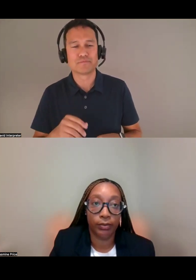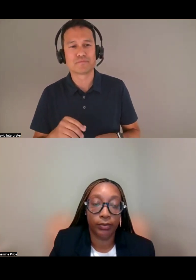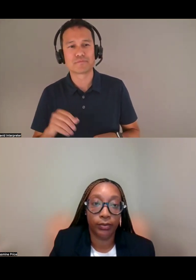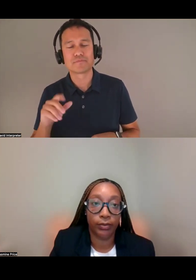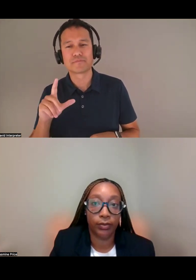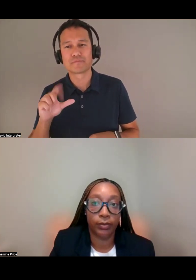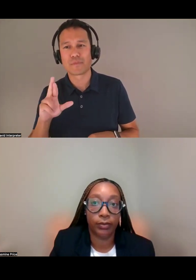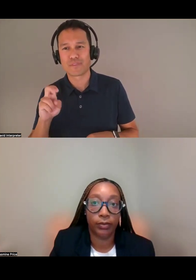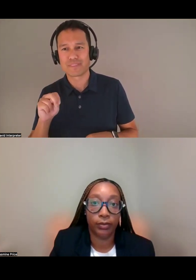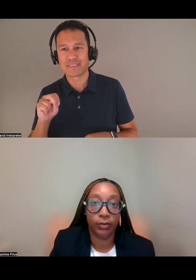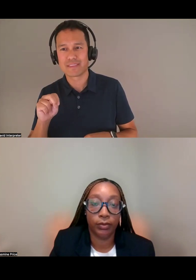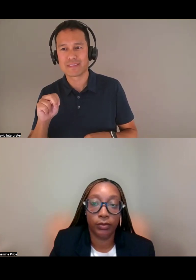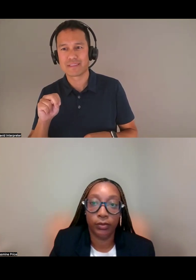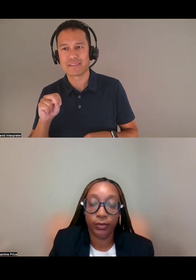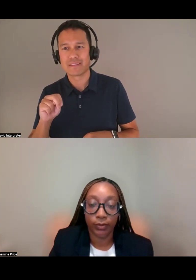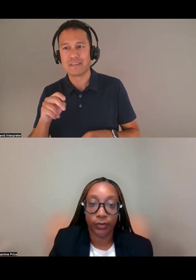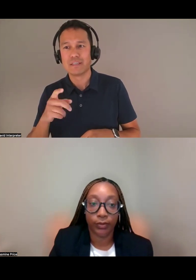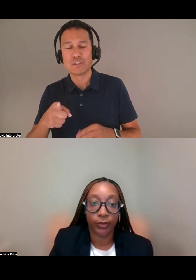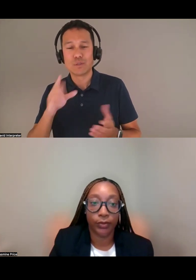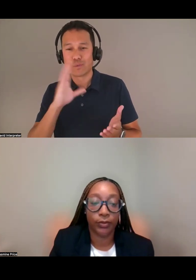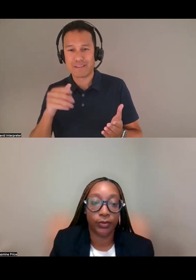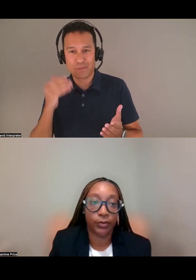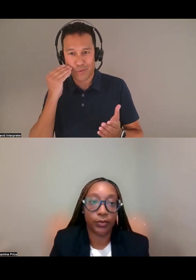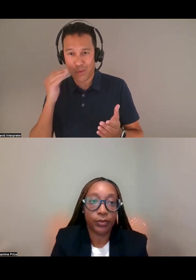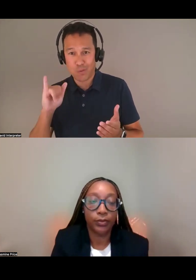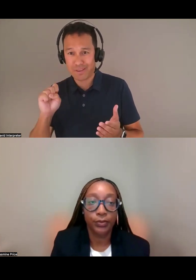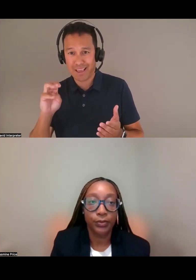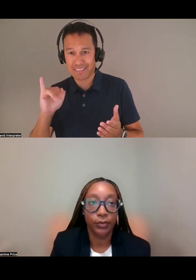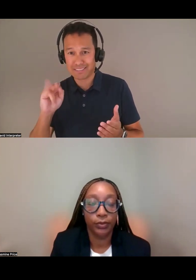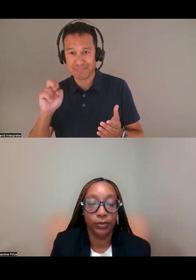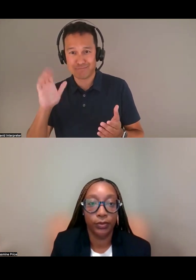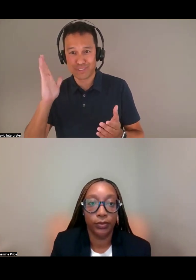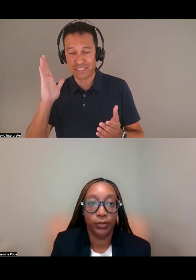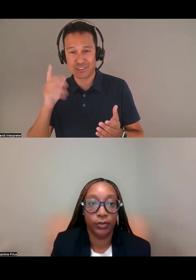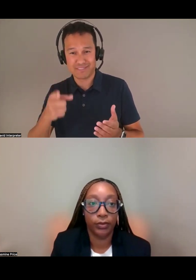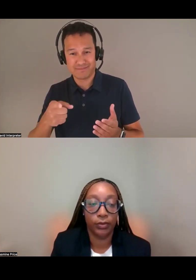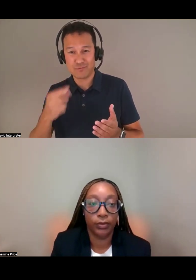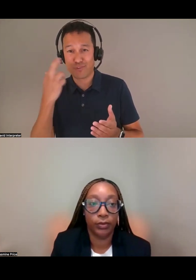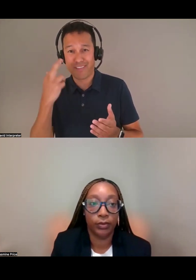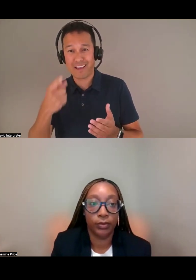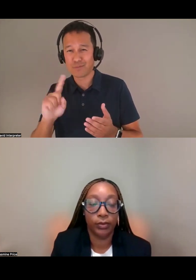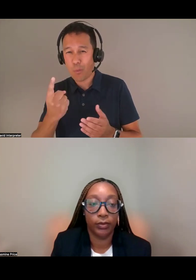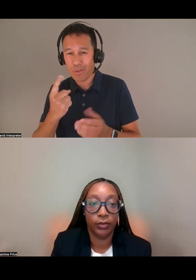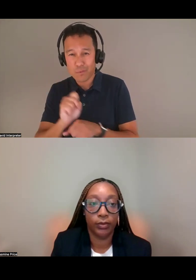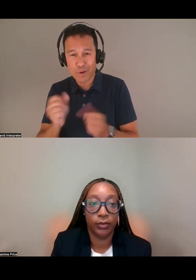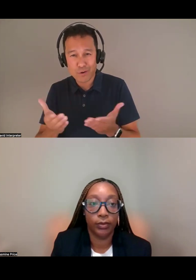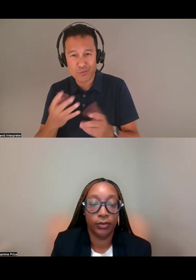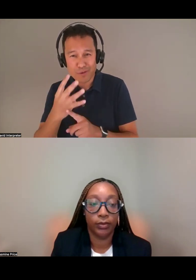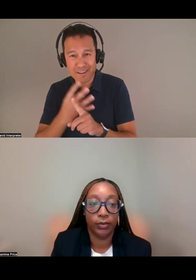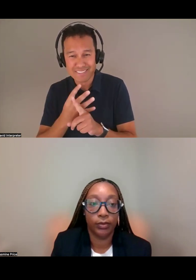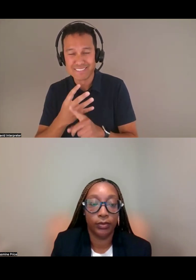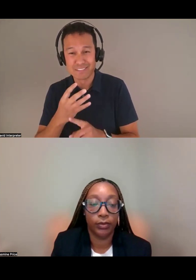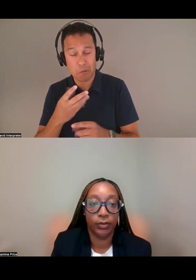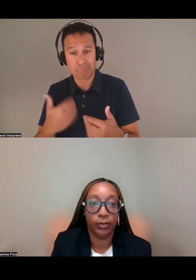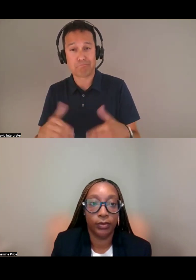know from listening to Yasmin's presentation that she has only been with us for 4 months now, I think. But just want to jump in